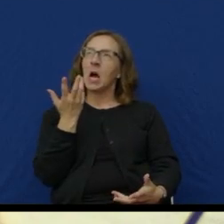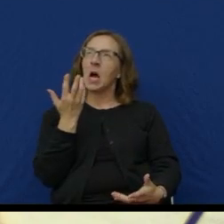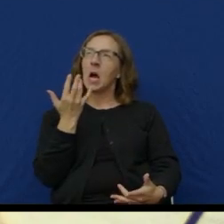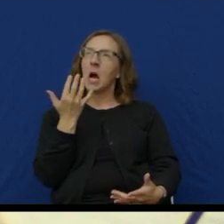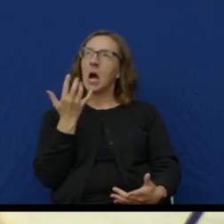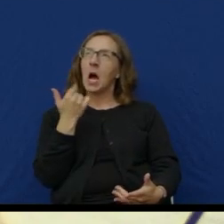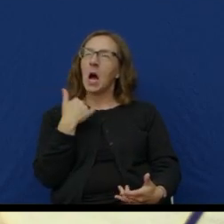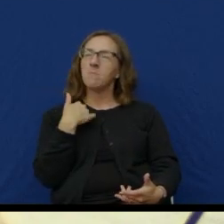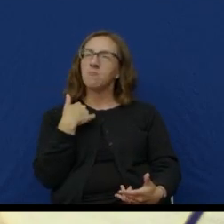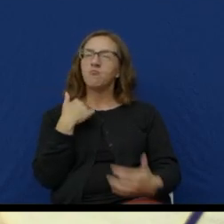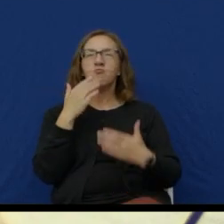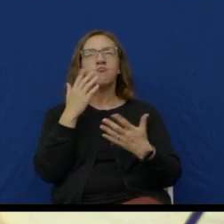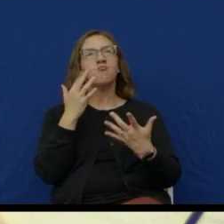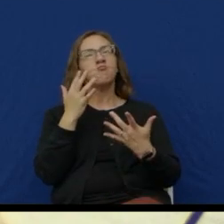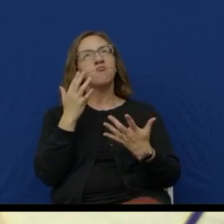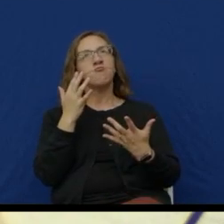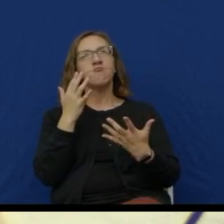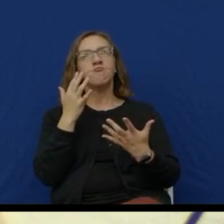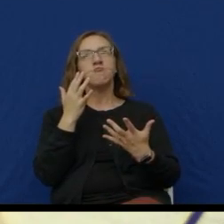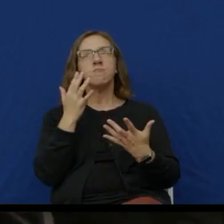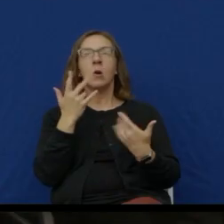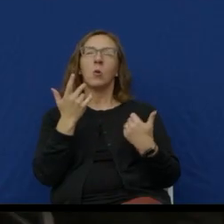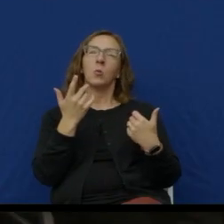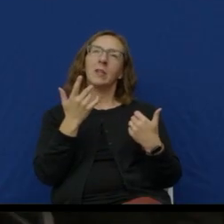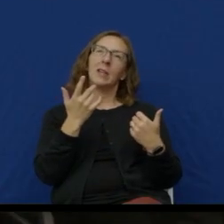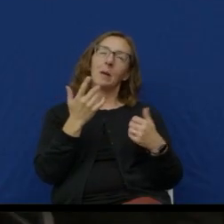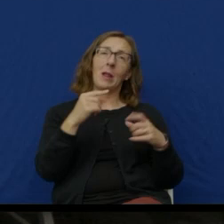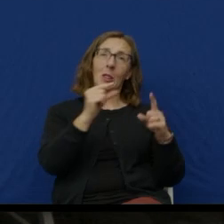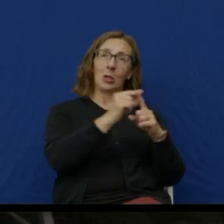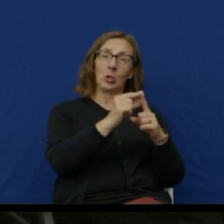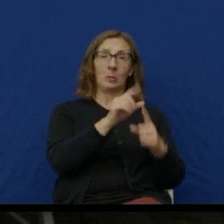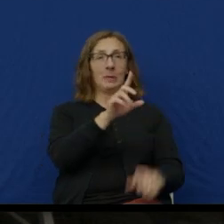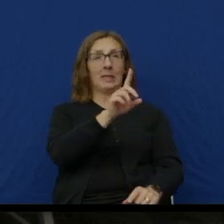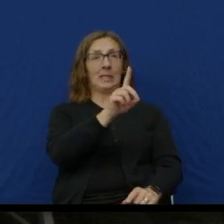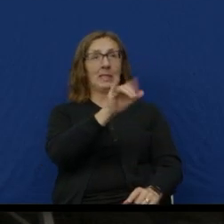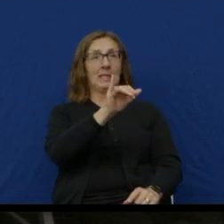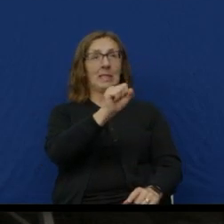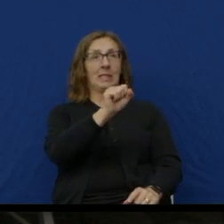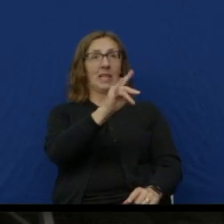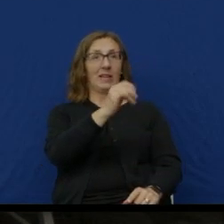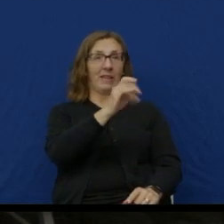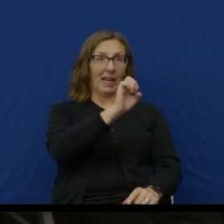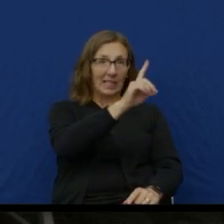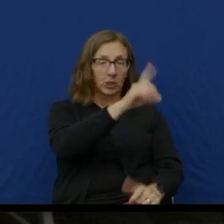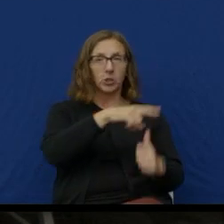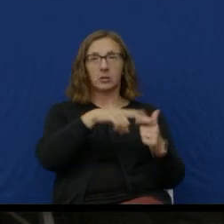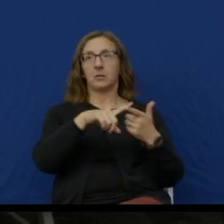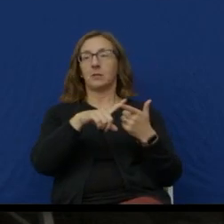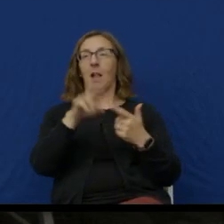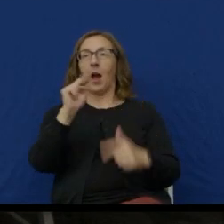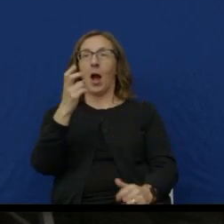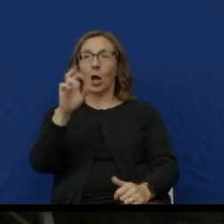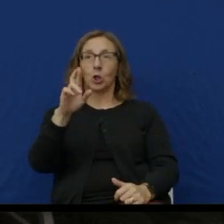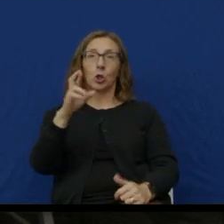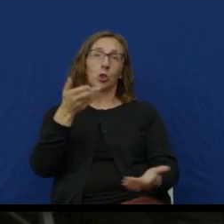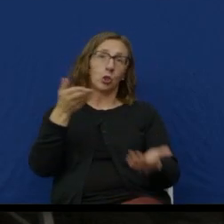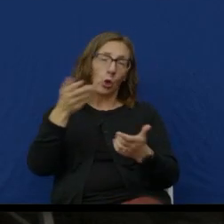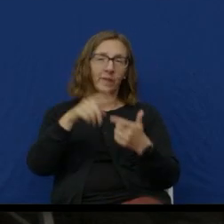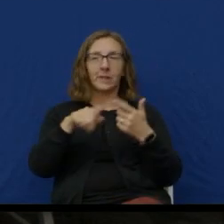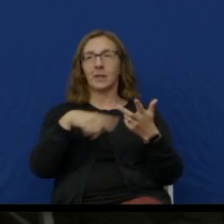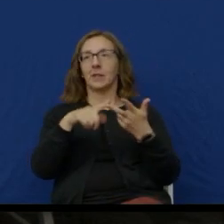We've ranged from disadvantaged to underserved to historically underserved to historically disadvantaged